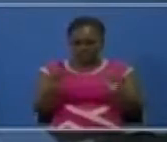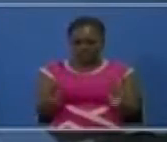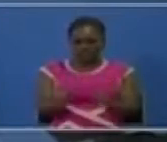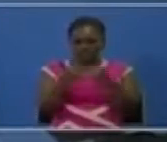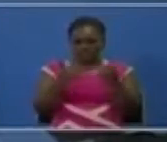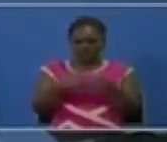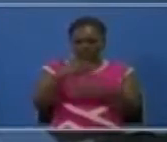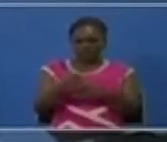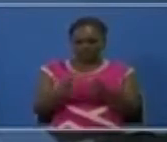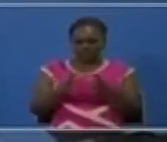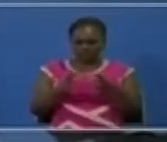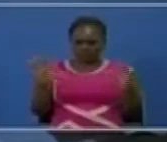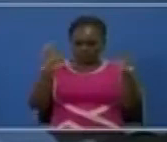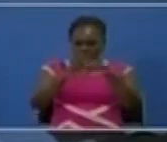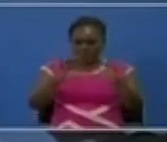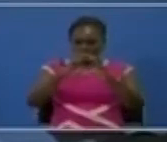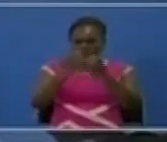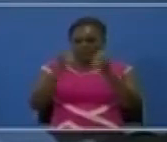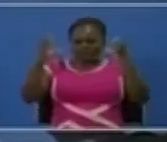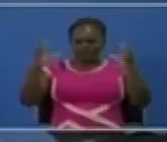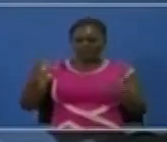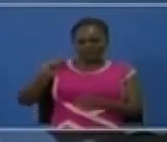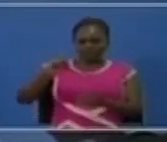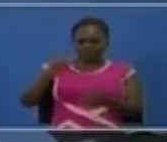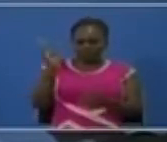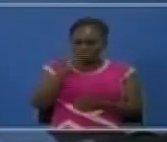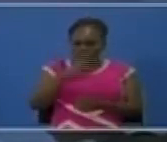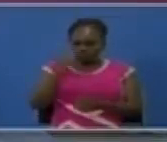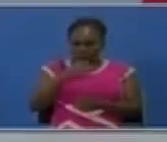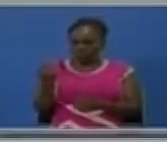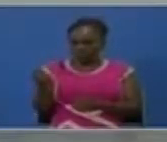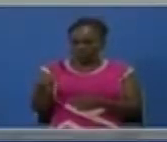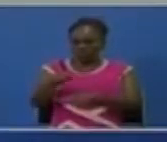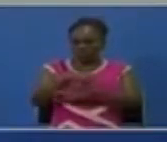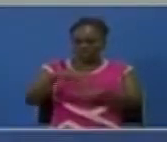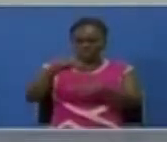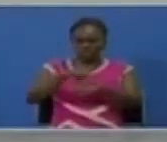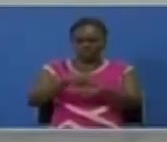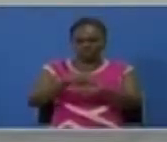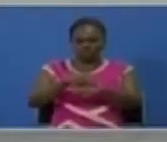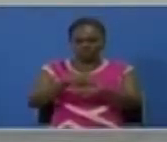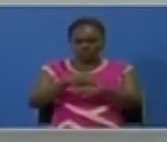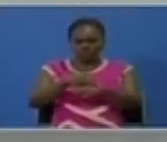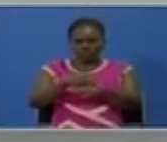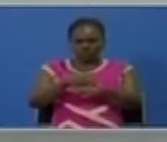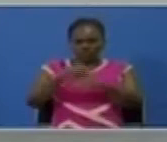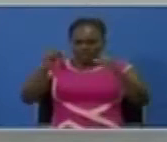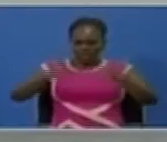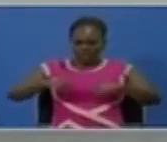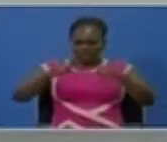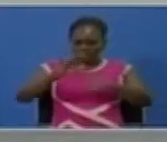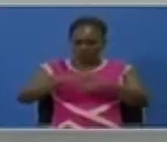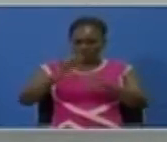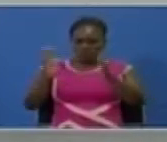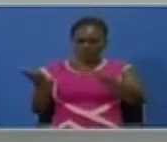pushed through by a coalition of the world's largest polluters and small island nations threatened by rising seas. The Paris Agreement regarding